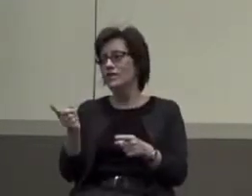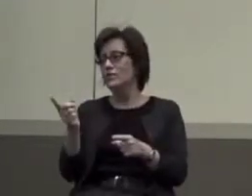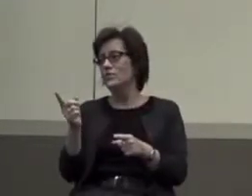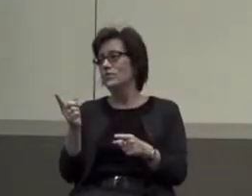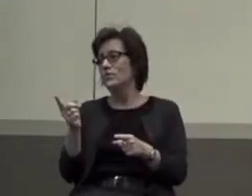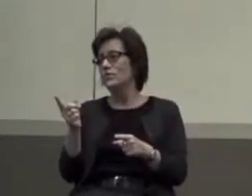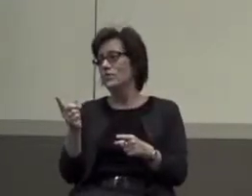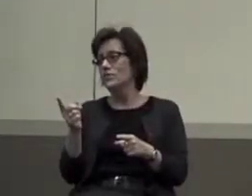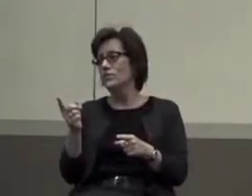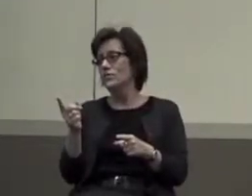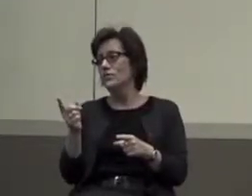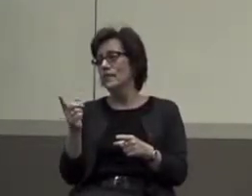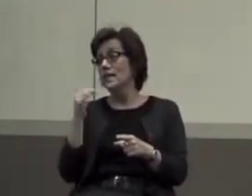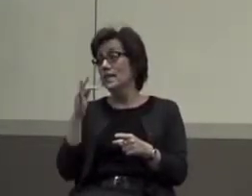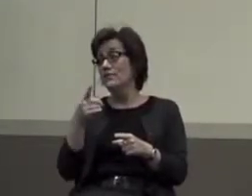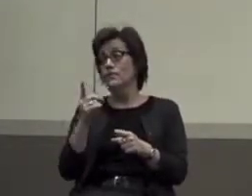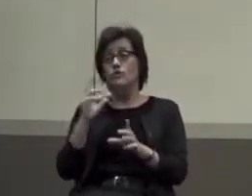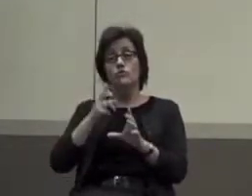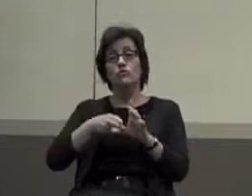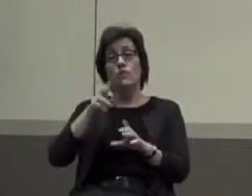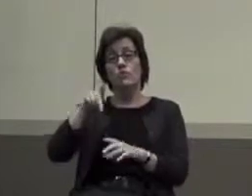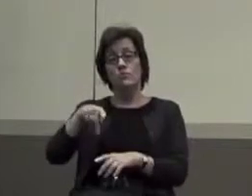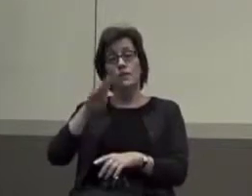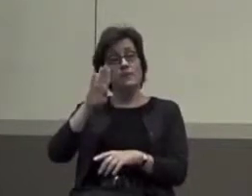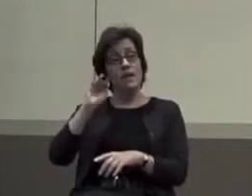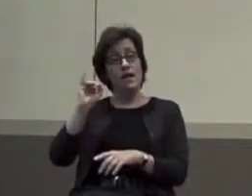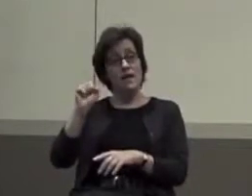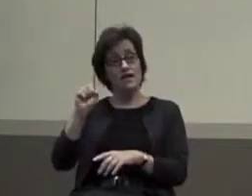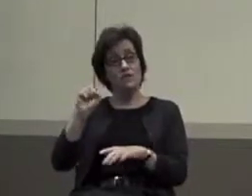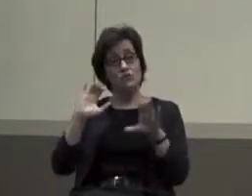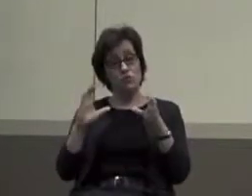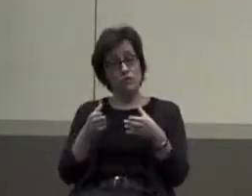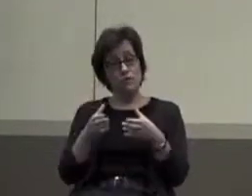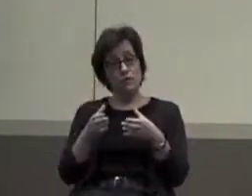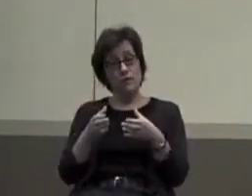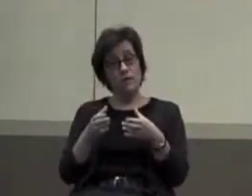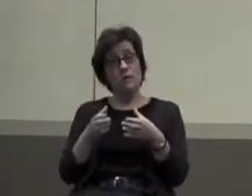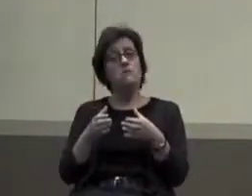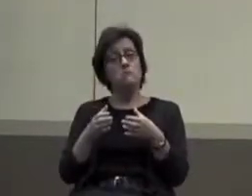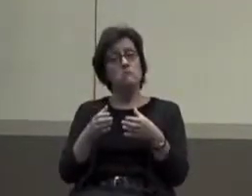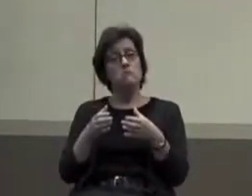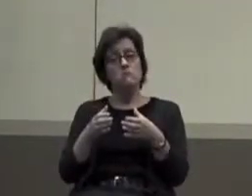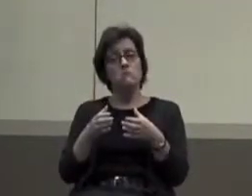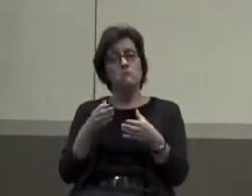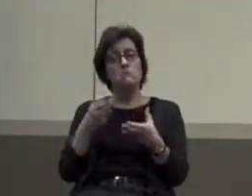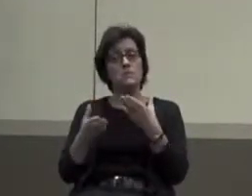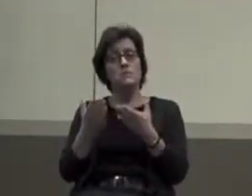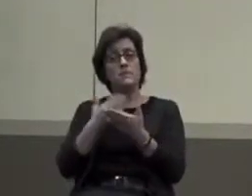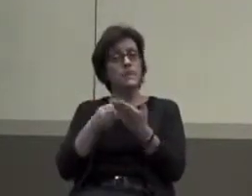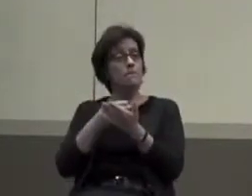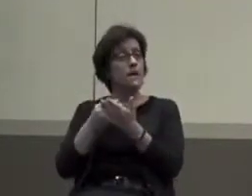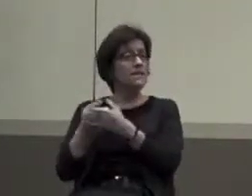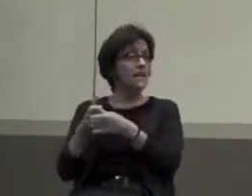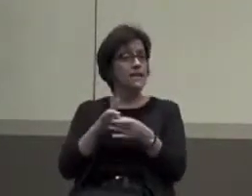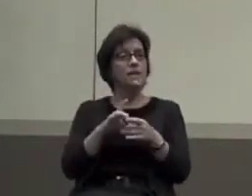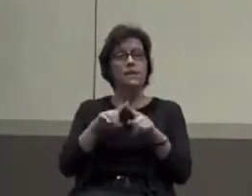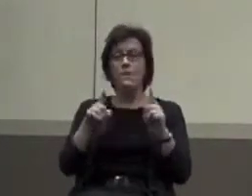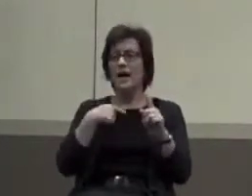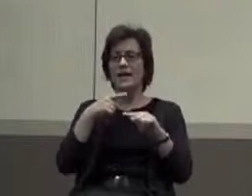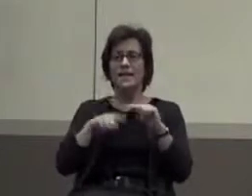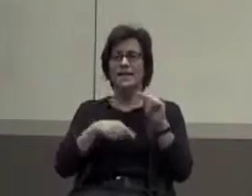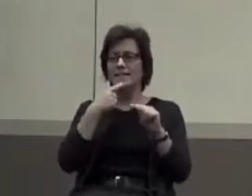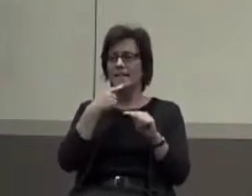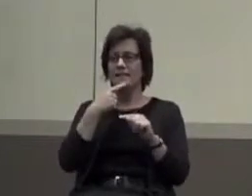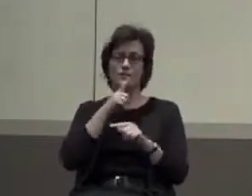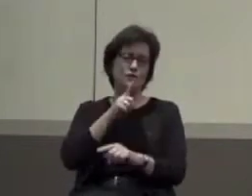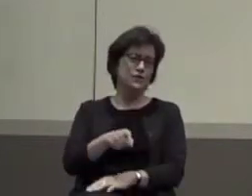if you join the PBIS group, I think there might be some money that comes with it, but I cannot say for sure because